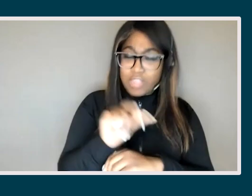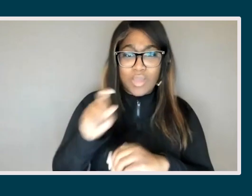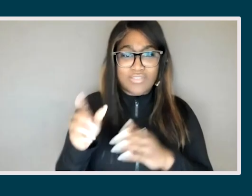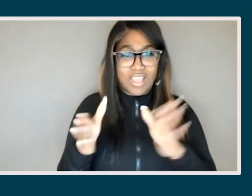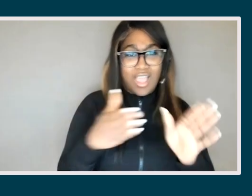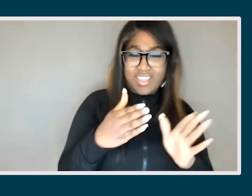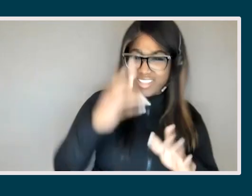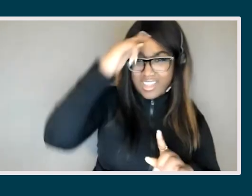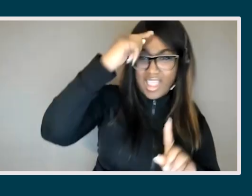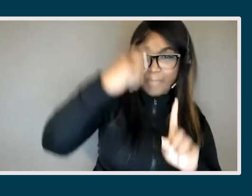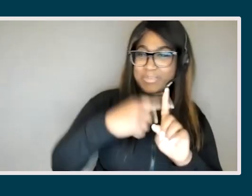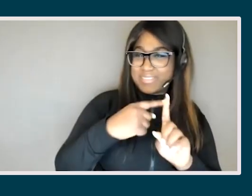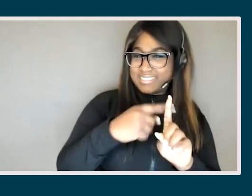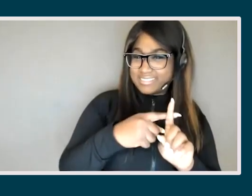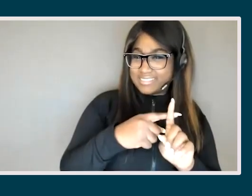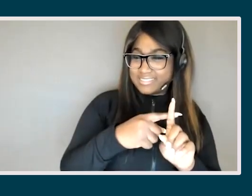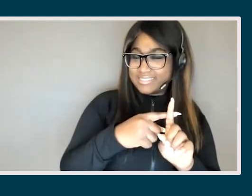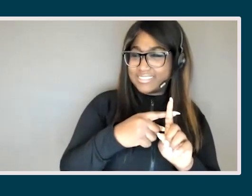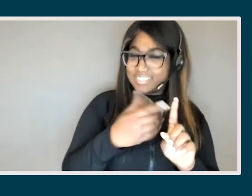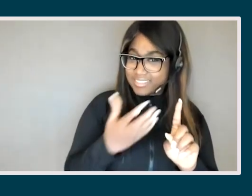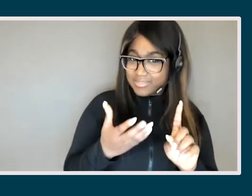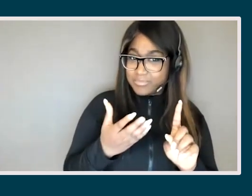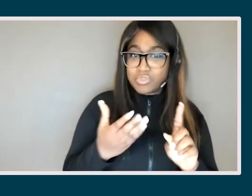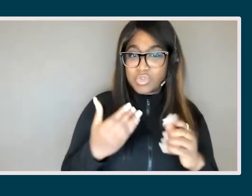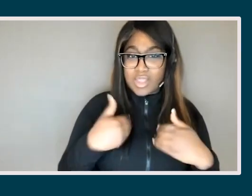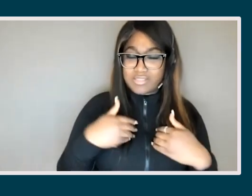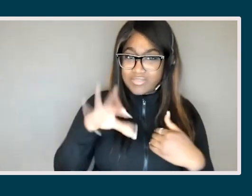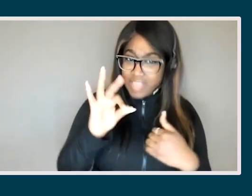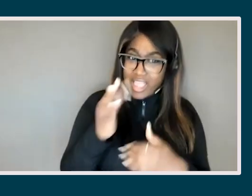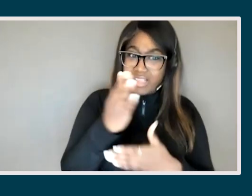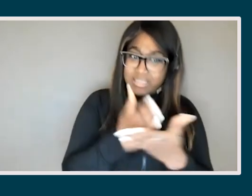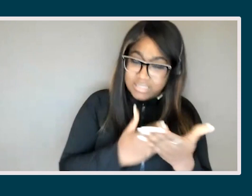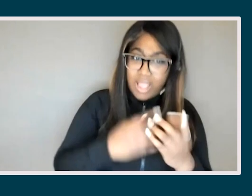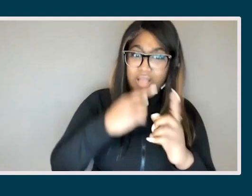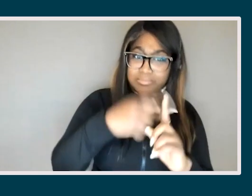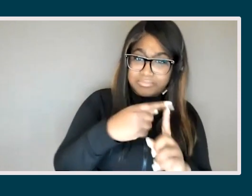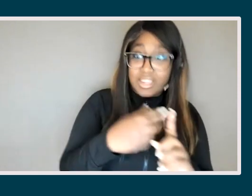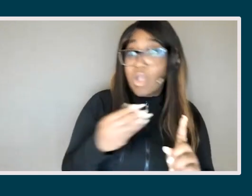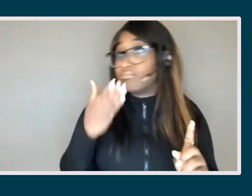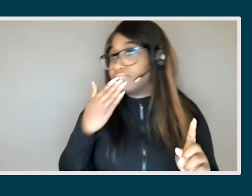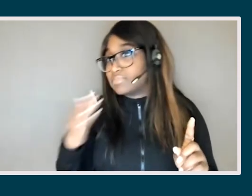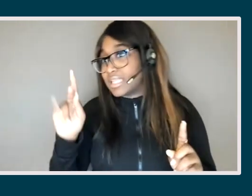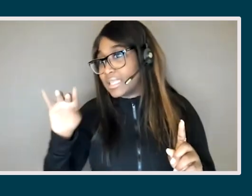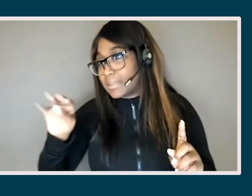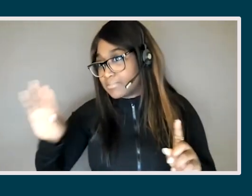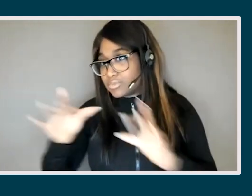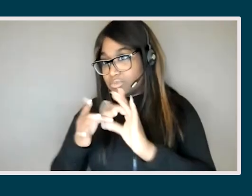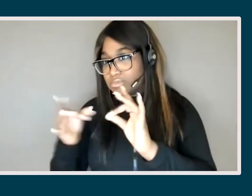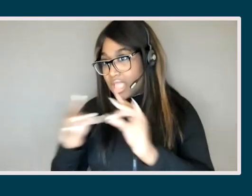you have to find at least some, and I appreciate Kim's remark in the chat that